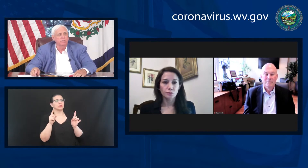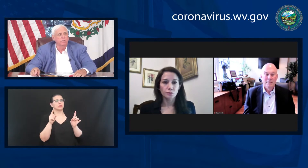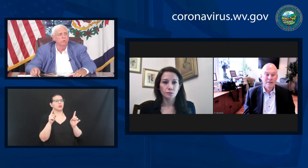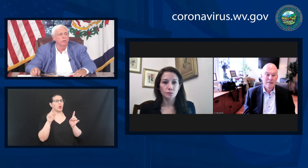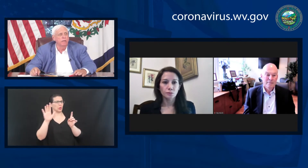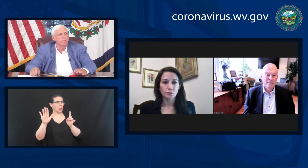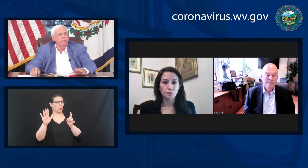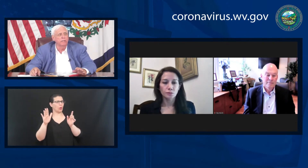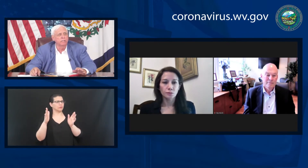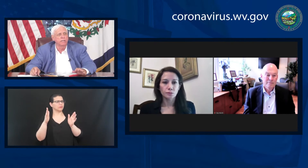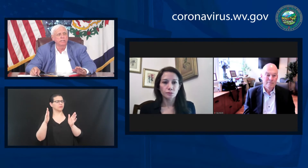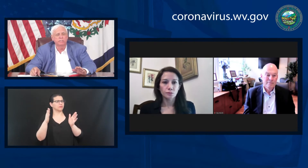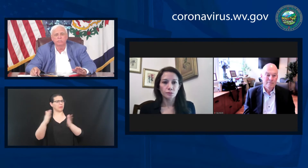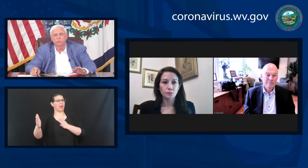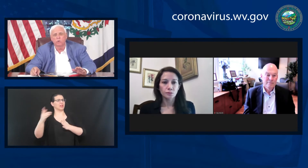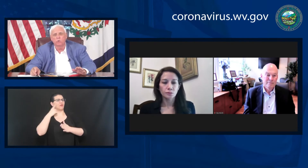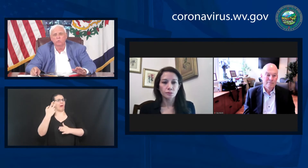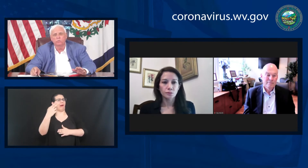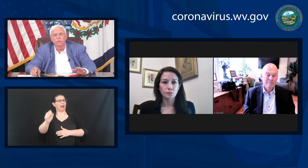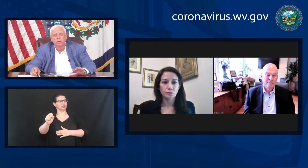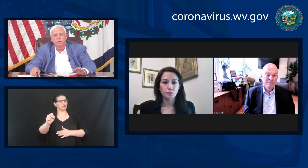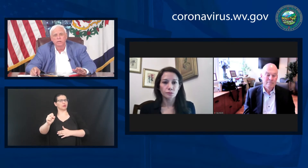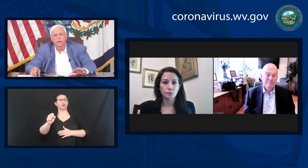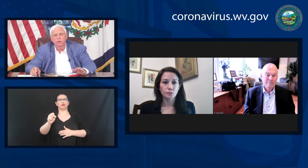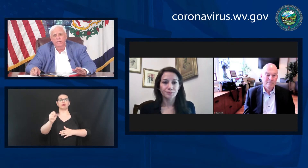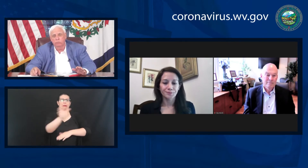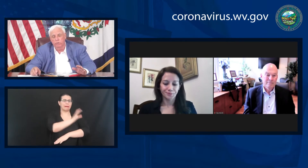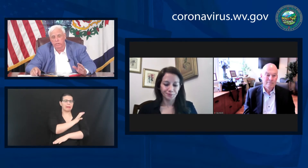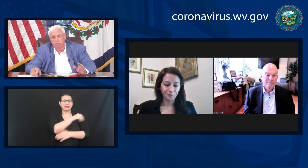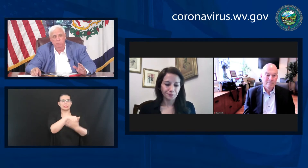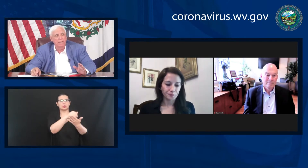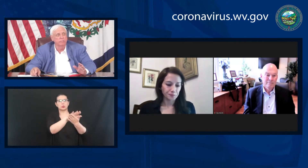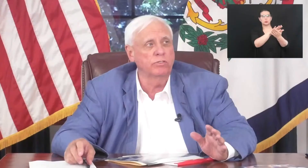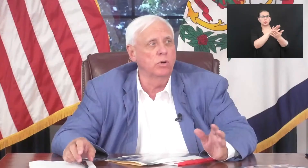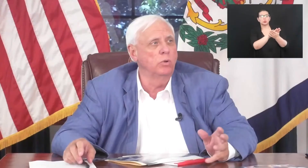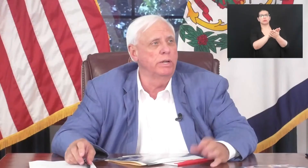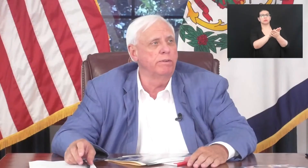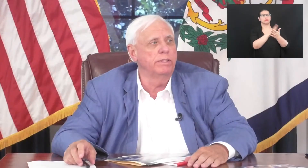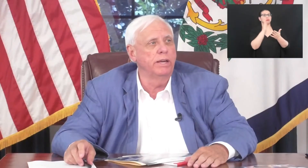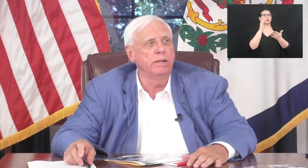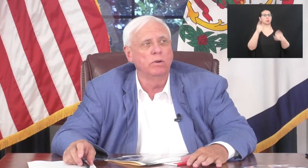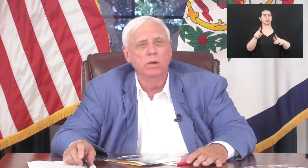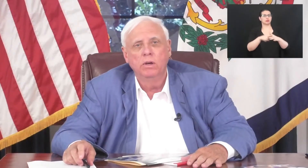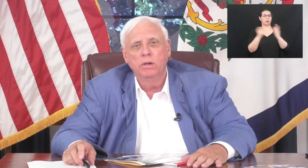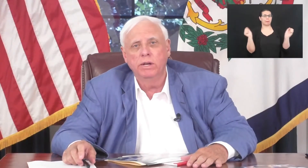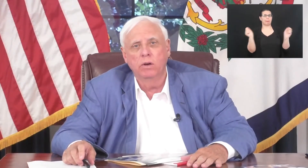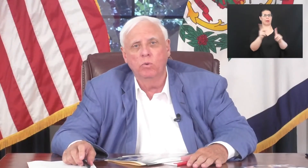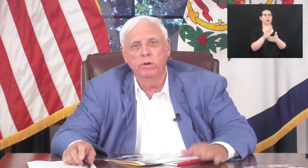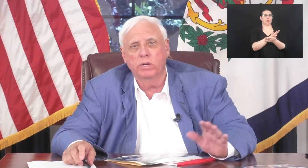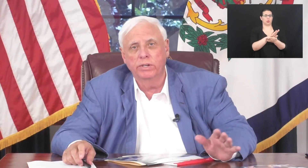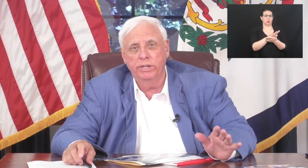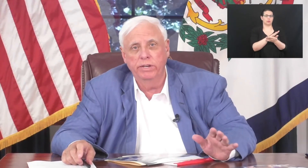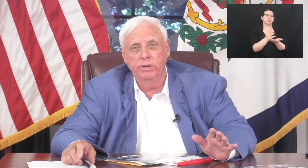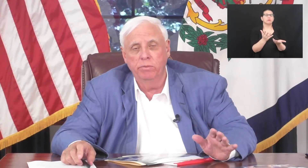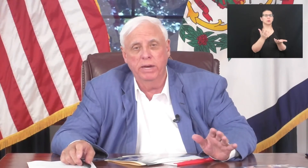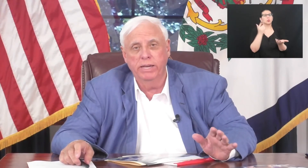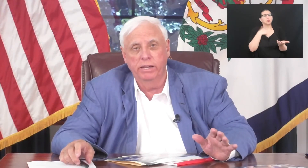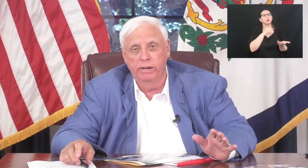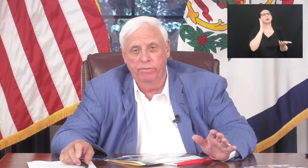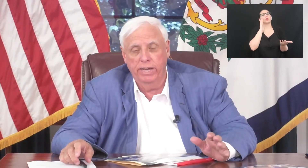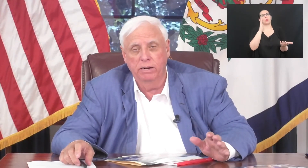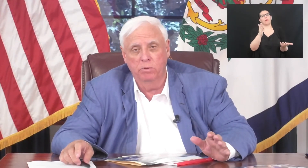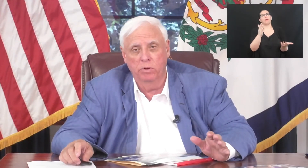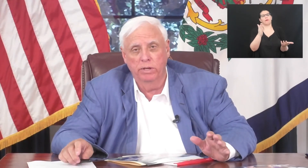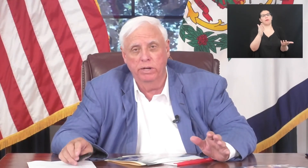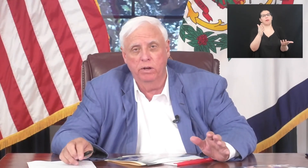high school and the clinics and schools, you know, as we come back to school and everything, you know, we'll continue making